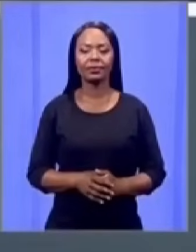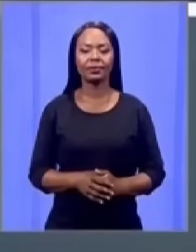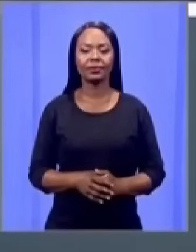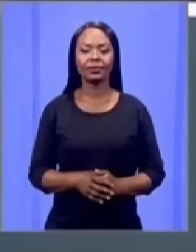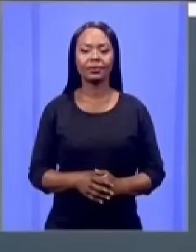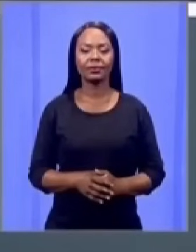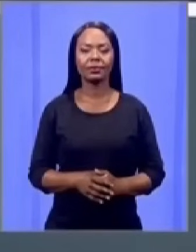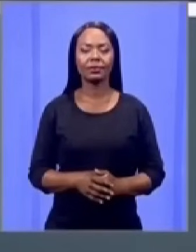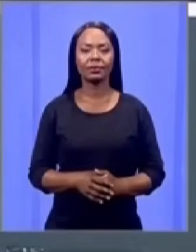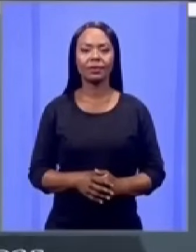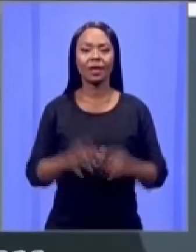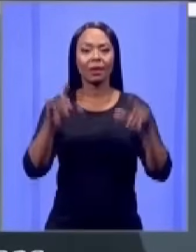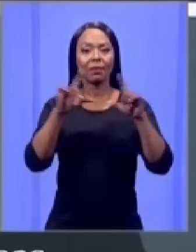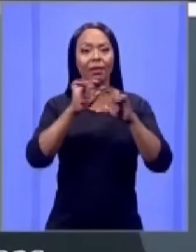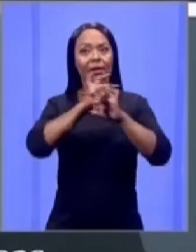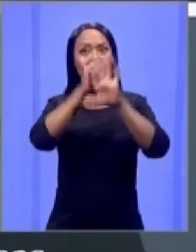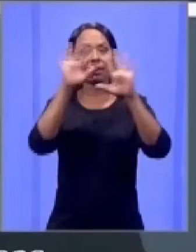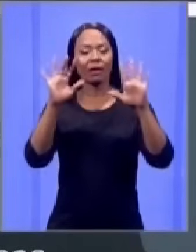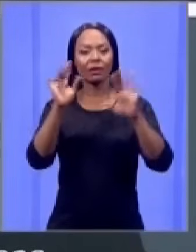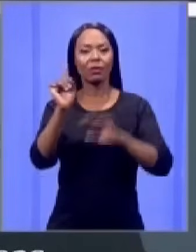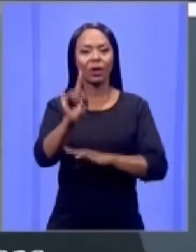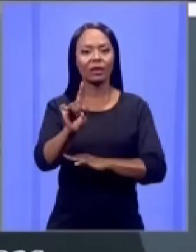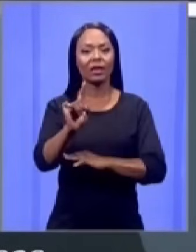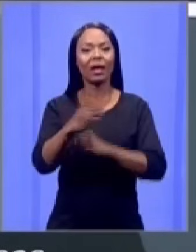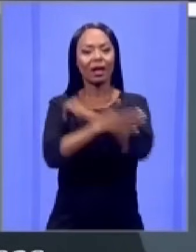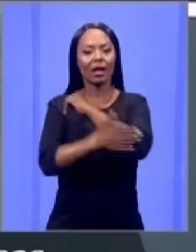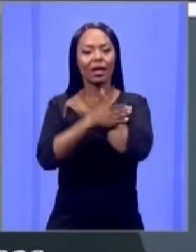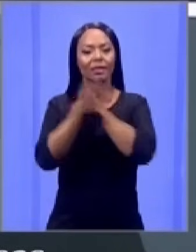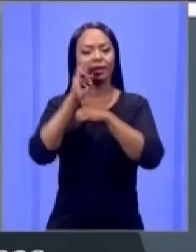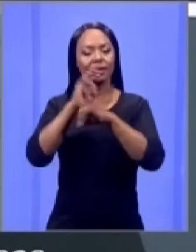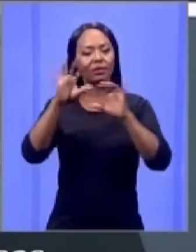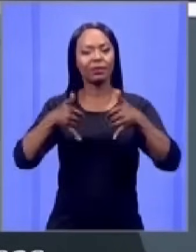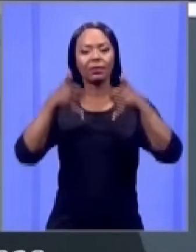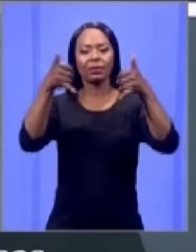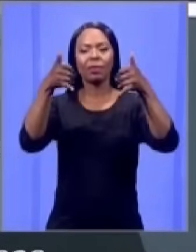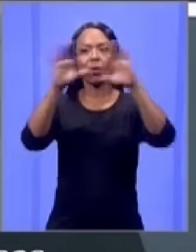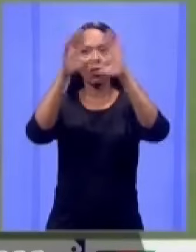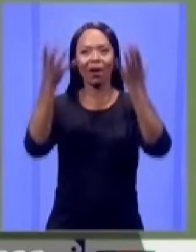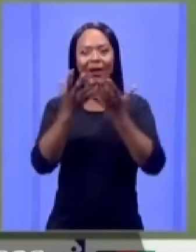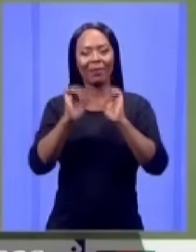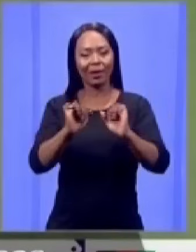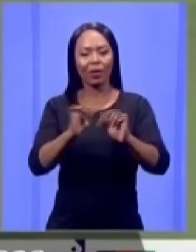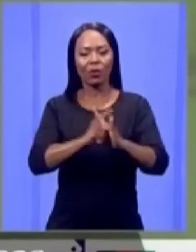The bigger picture is that the game in this country needs a World Cup trophy. We need to win.